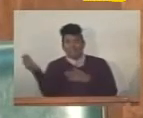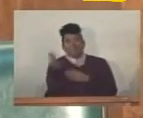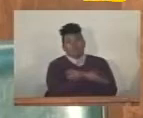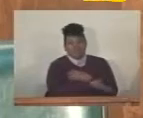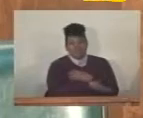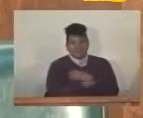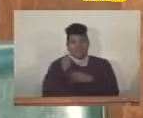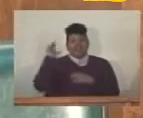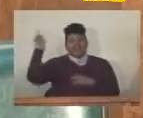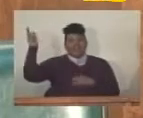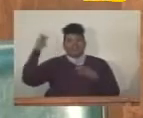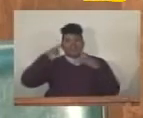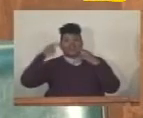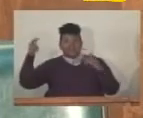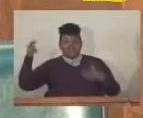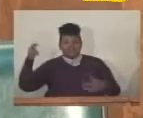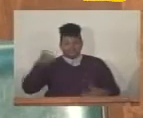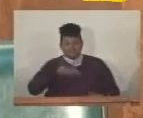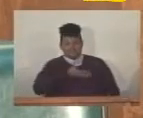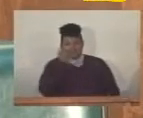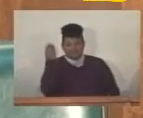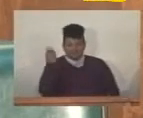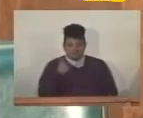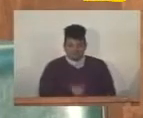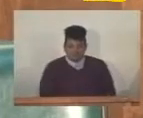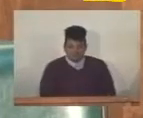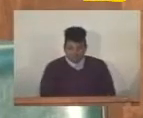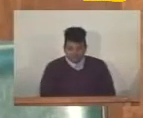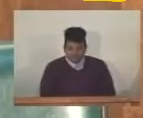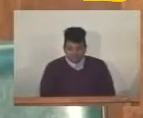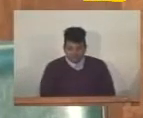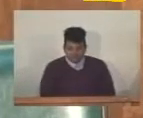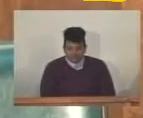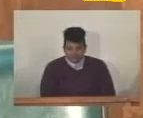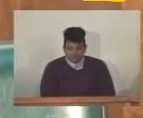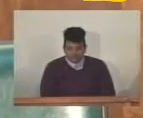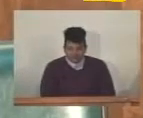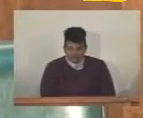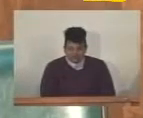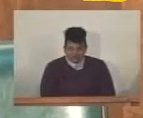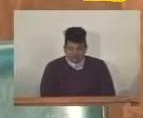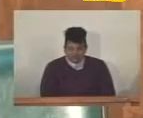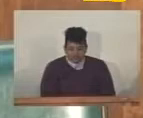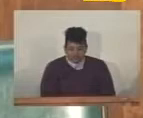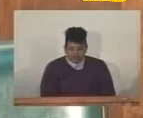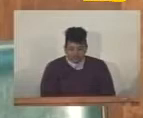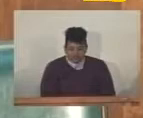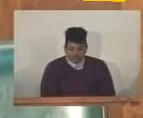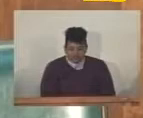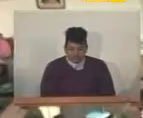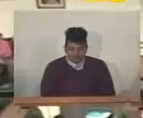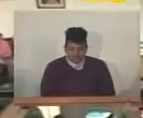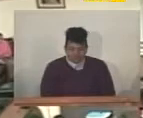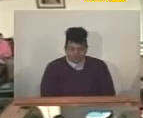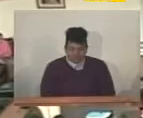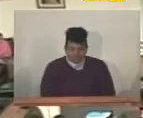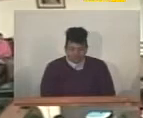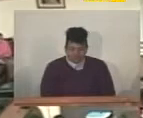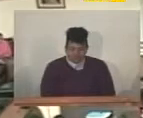You know, I'm appealing to see if there, but there's no reaction. No, them said